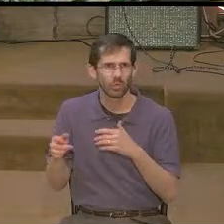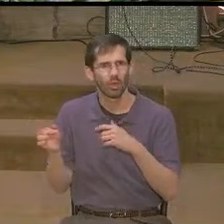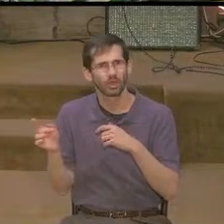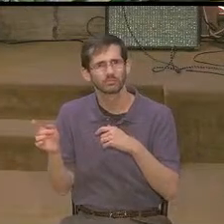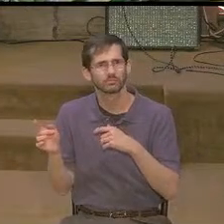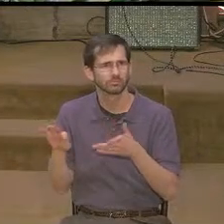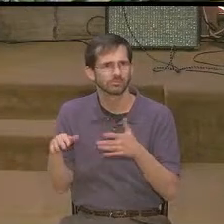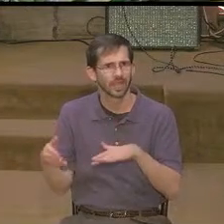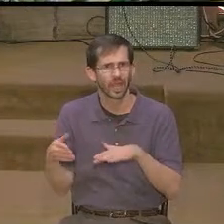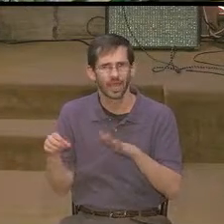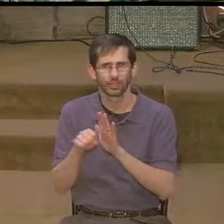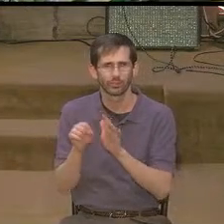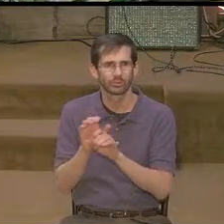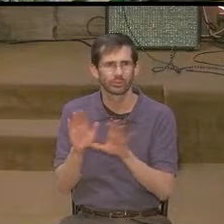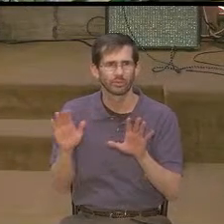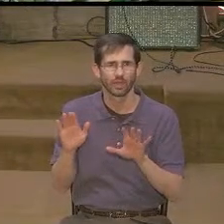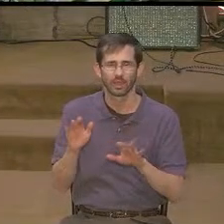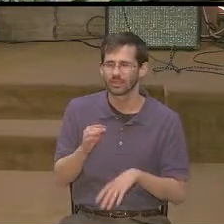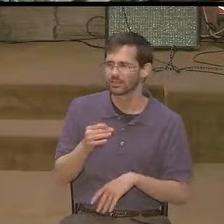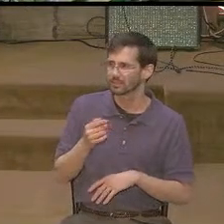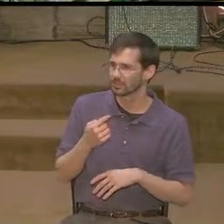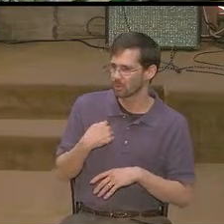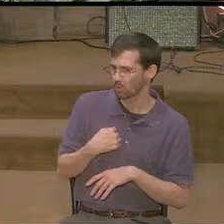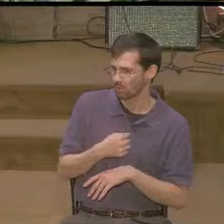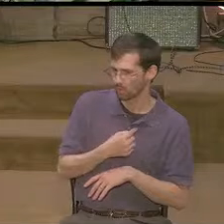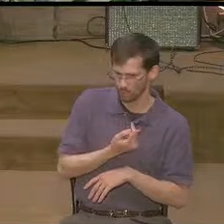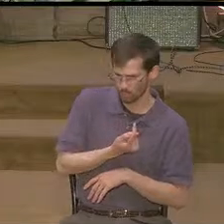were hoping,